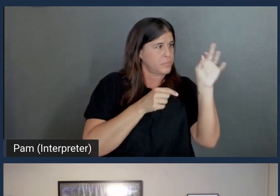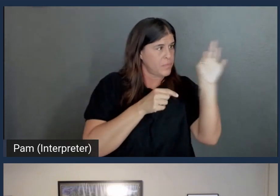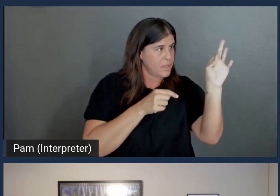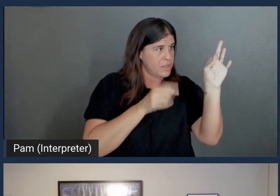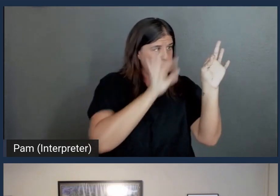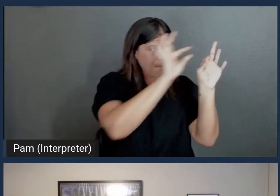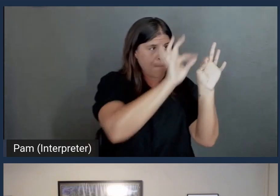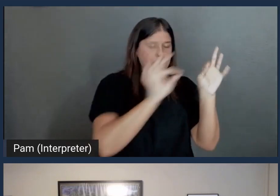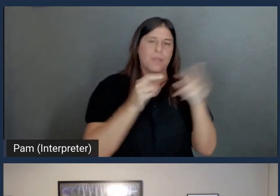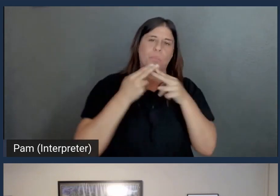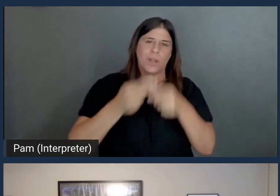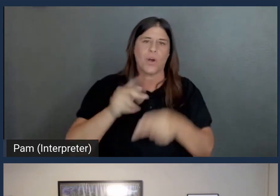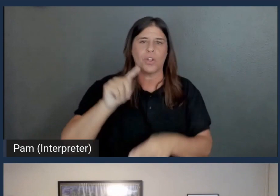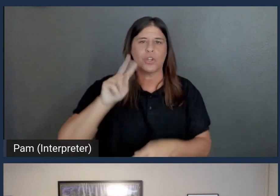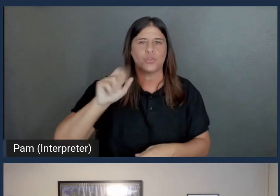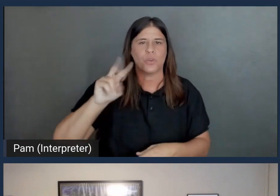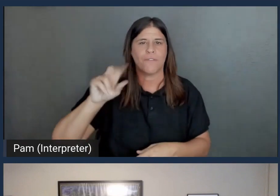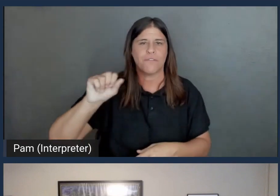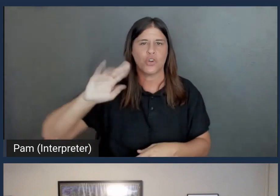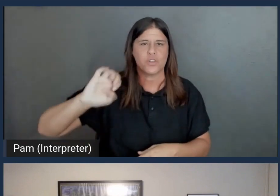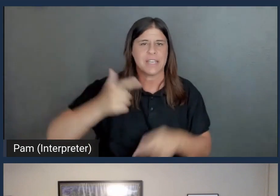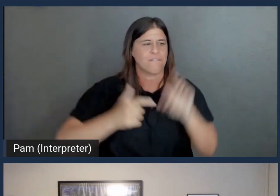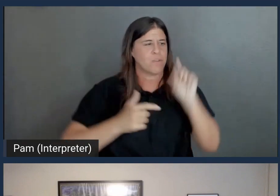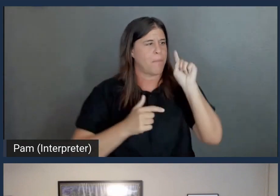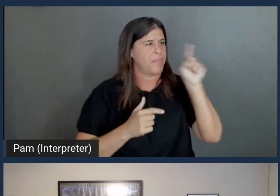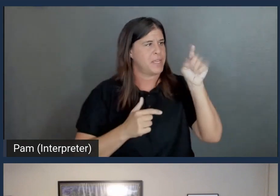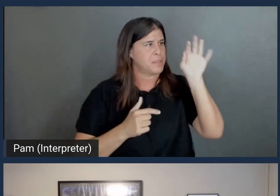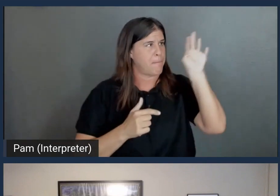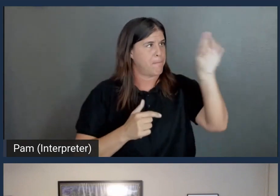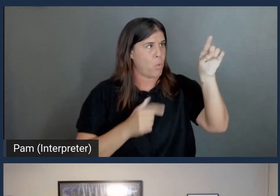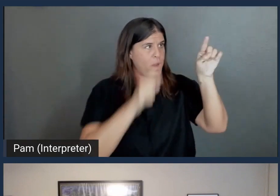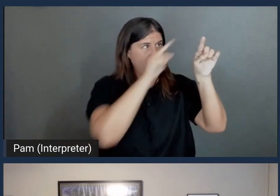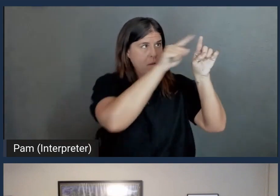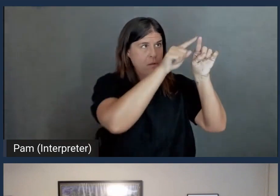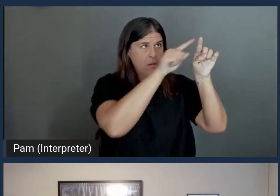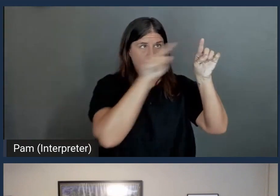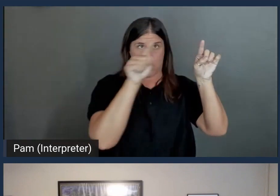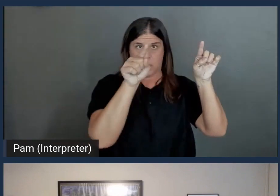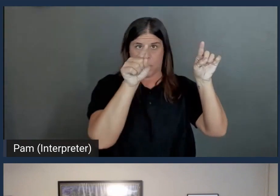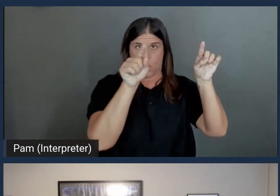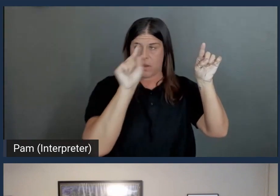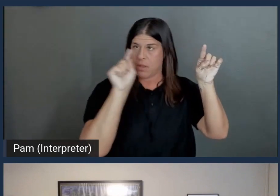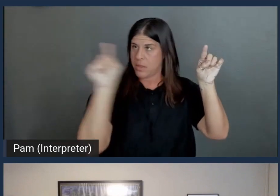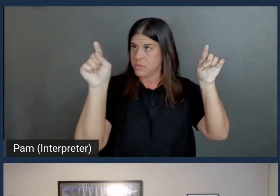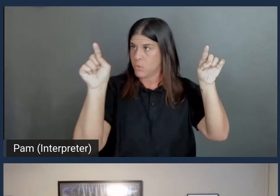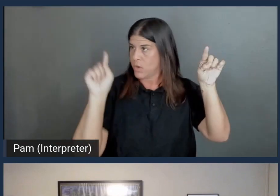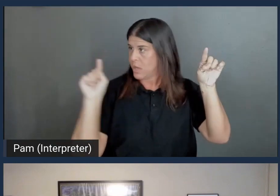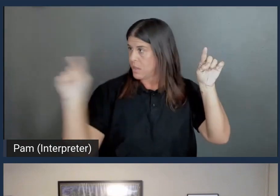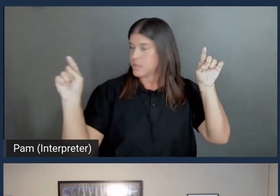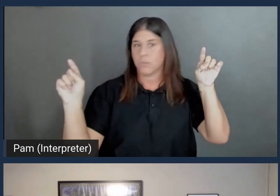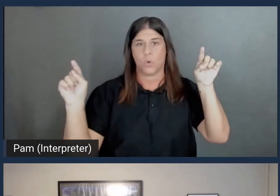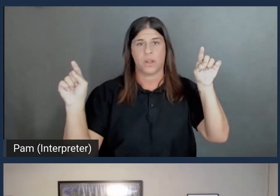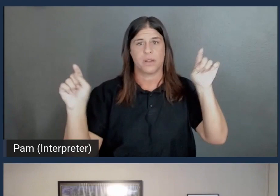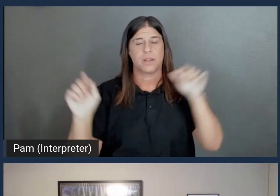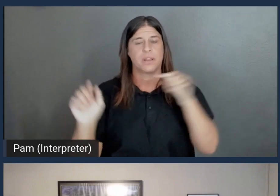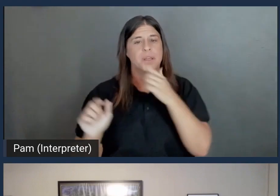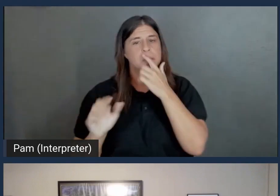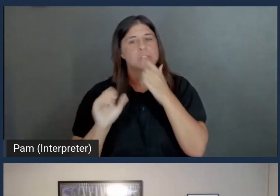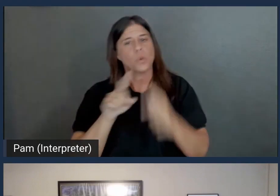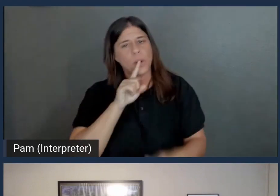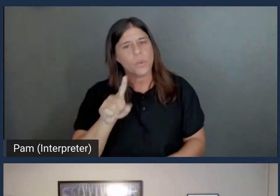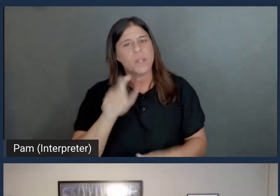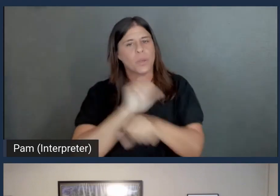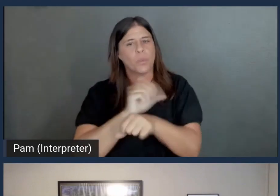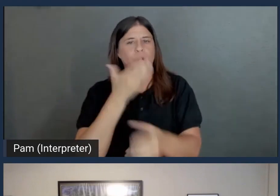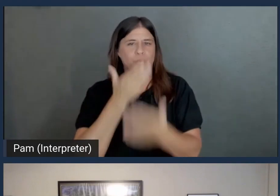call it traversing the graph. It's like moving from one point in the graph to another point in the graph to another point in the graph to another point in the graph. So it really works well